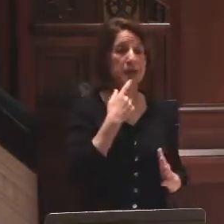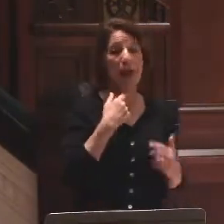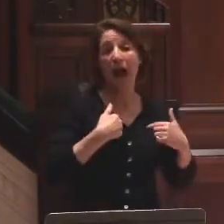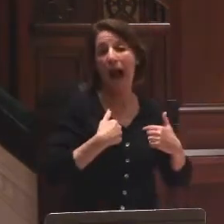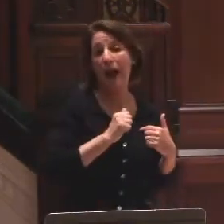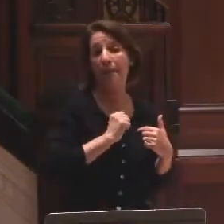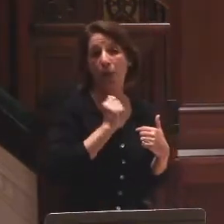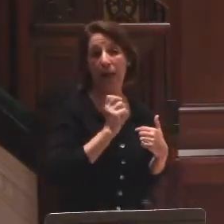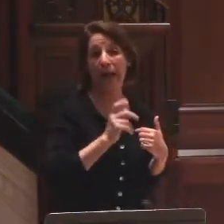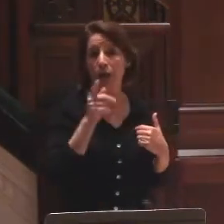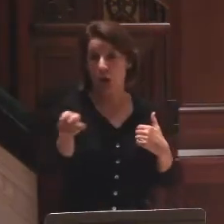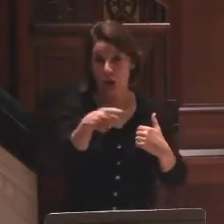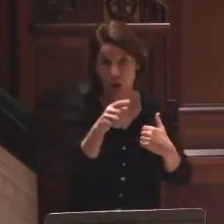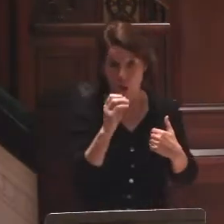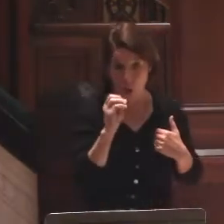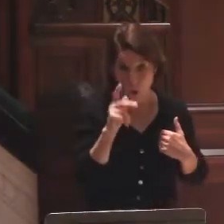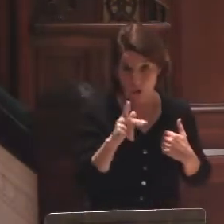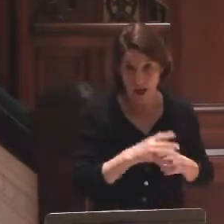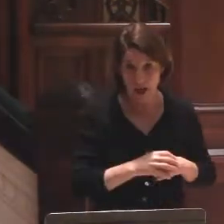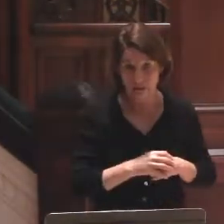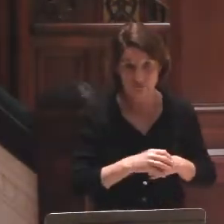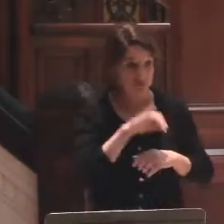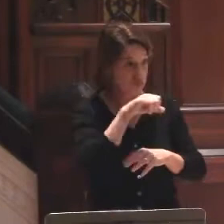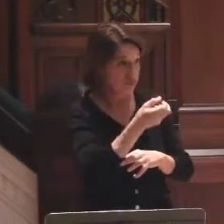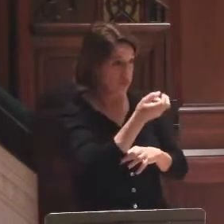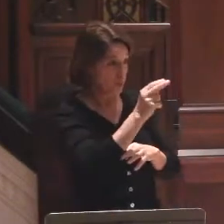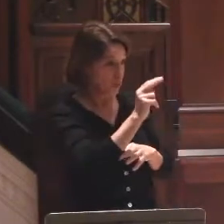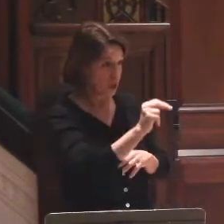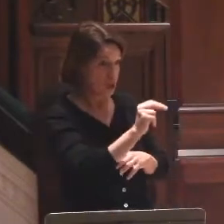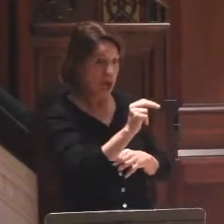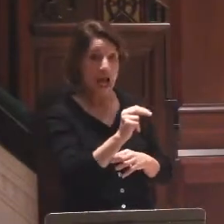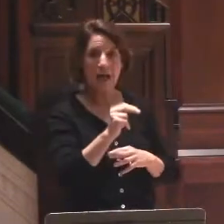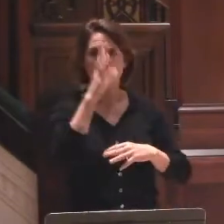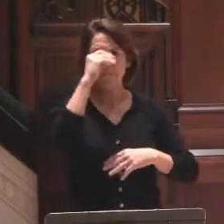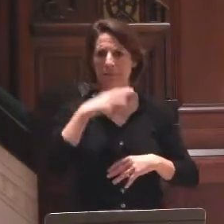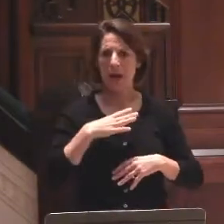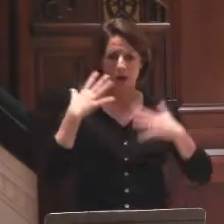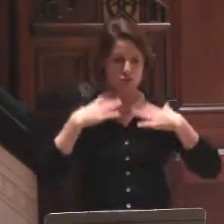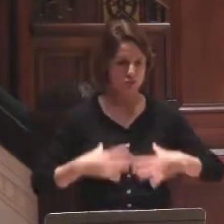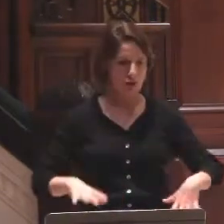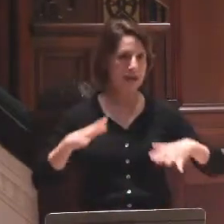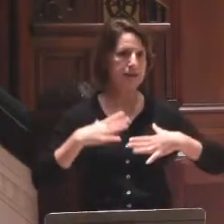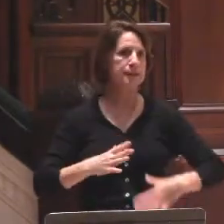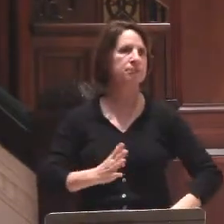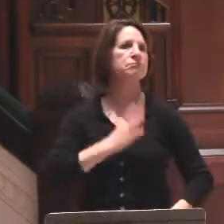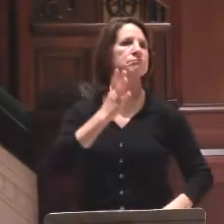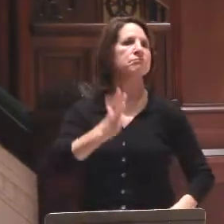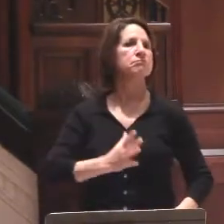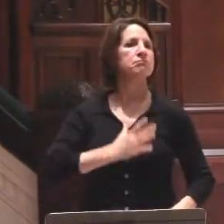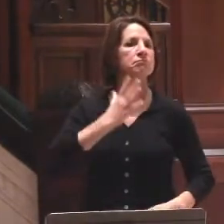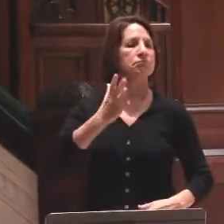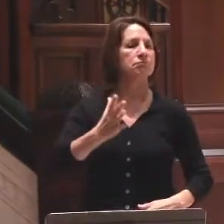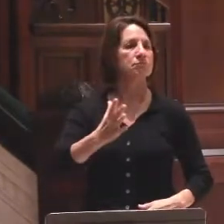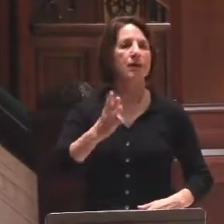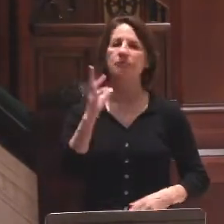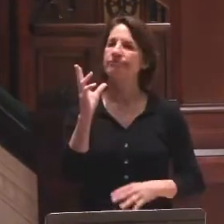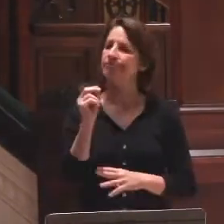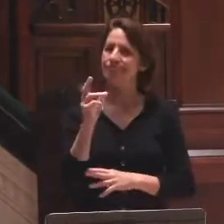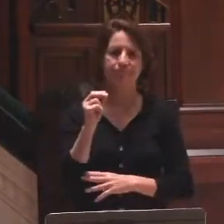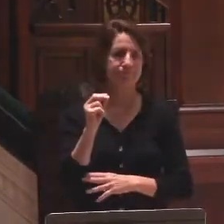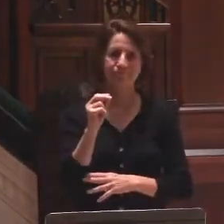okay? Was he a man dressed in purple? Soft playboy king living in luxury? No, he was a